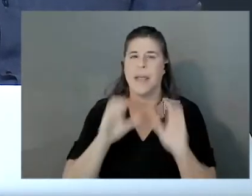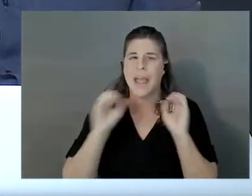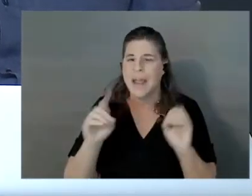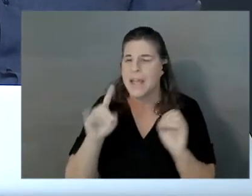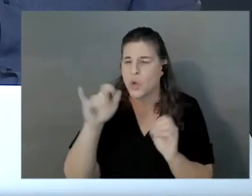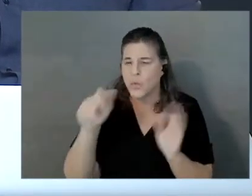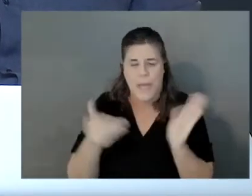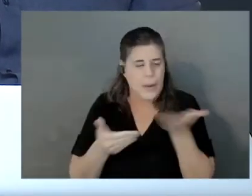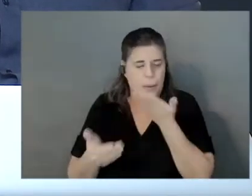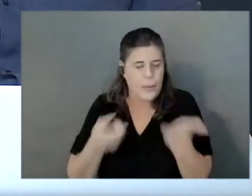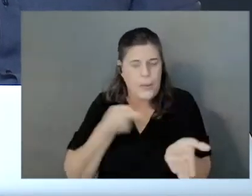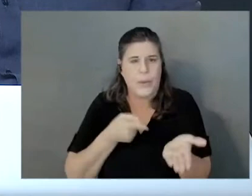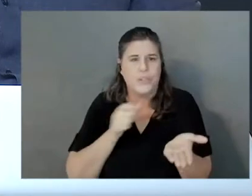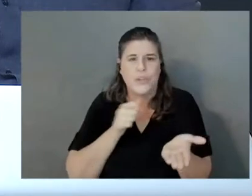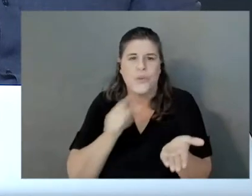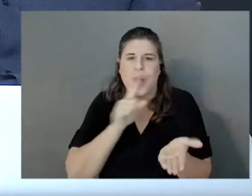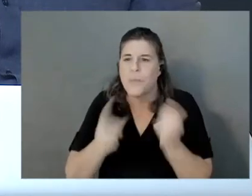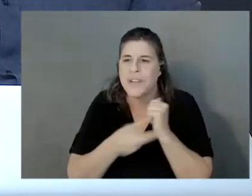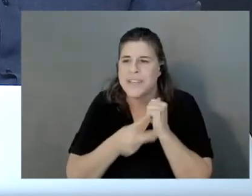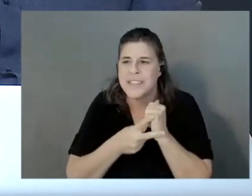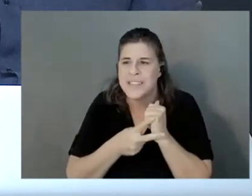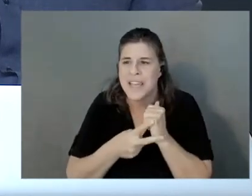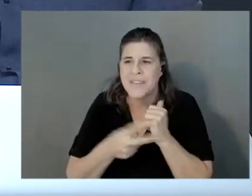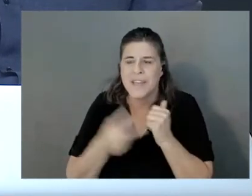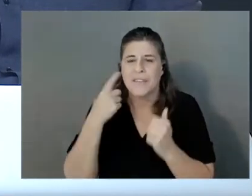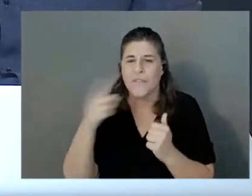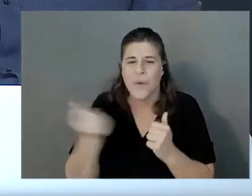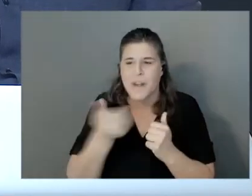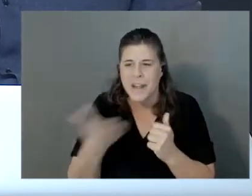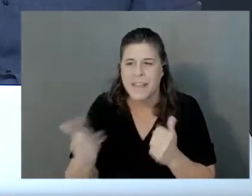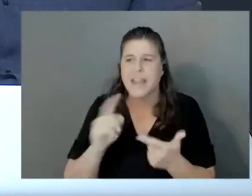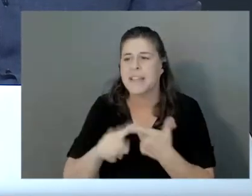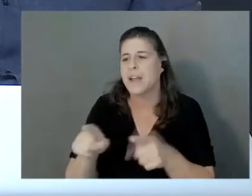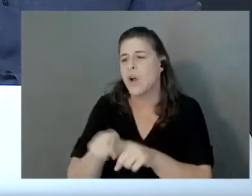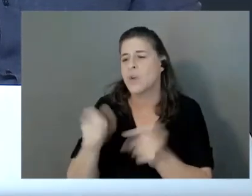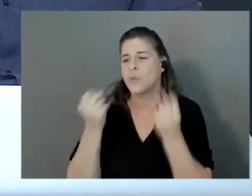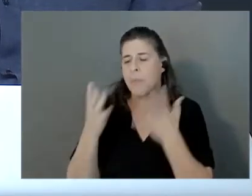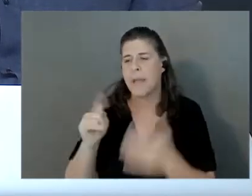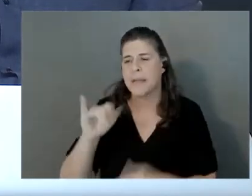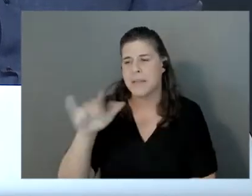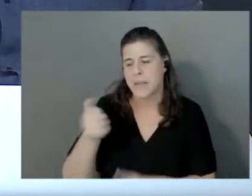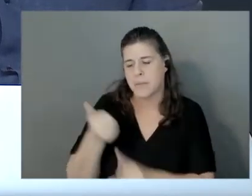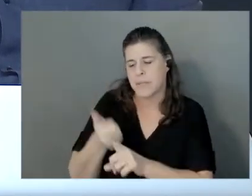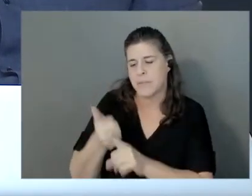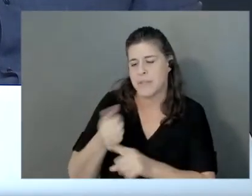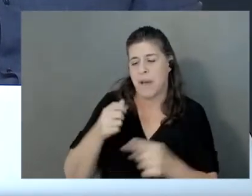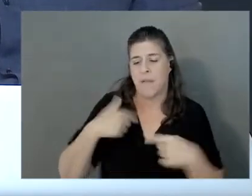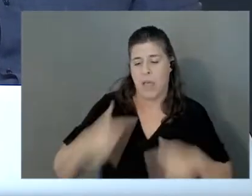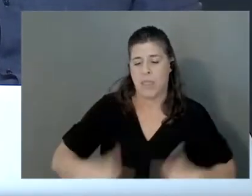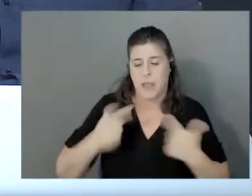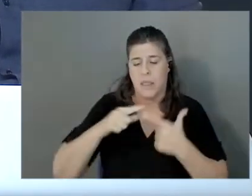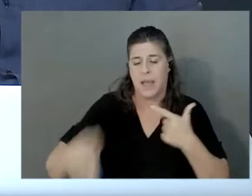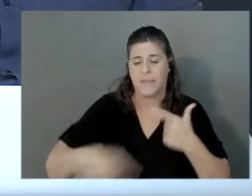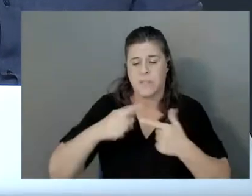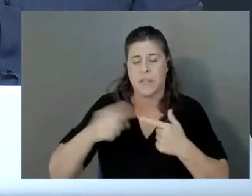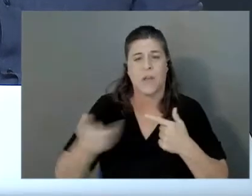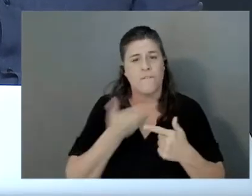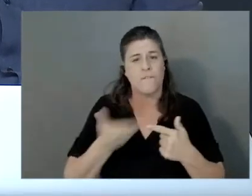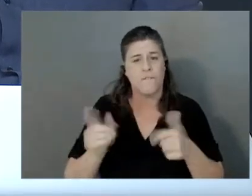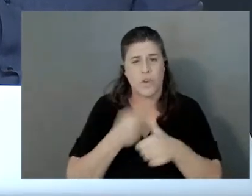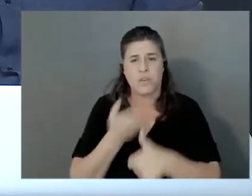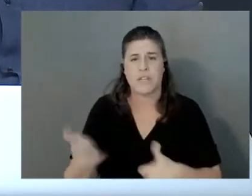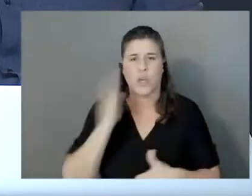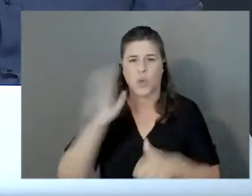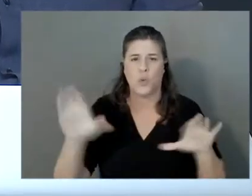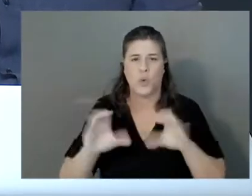So you're not really saving on storage. And also, for a lot of tables, the life cycle is such that the first thing you're going to do is do a ton of writes.